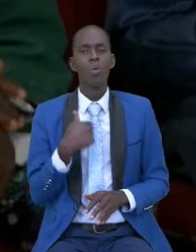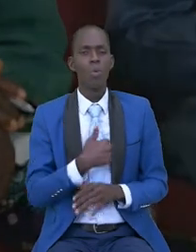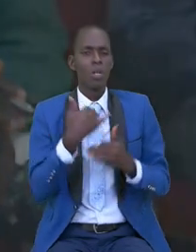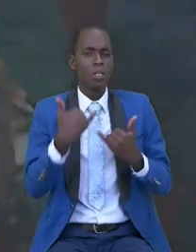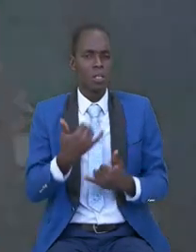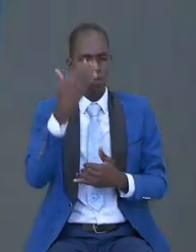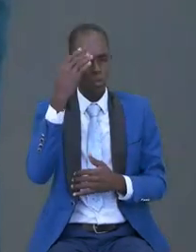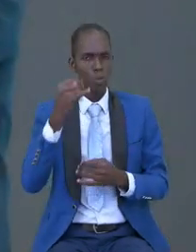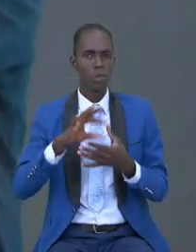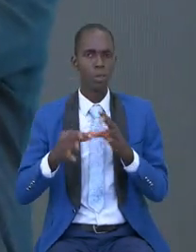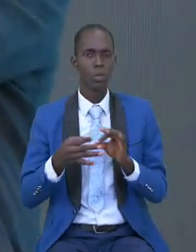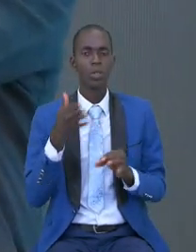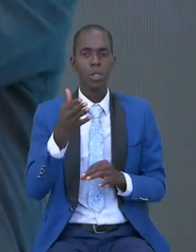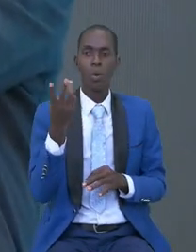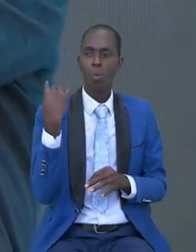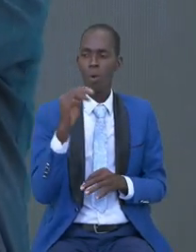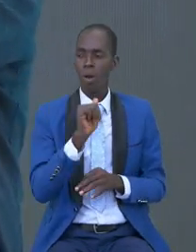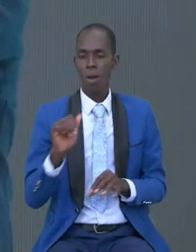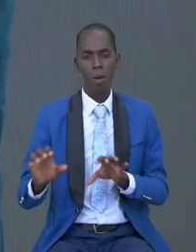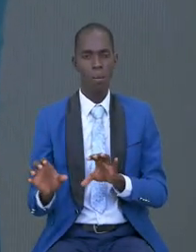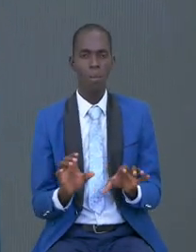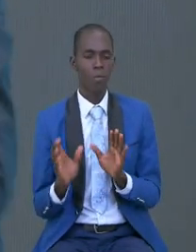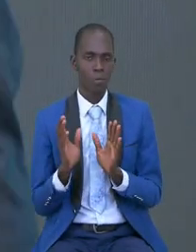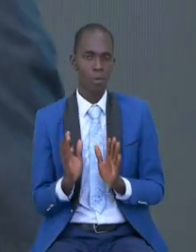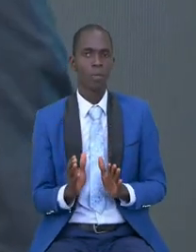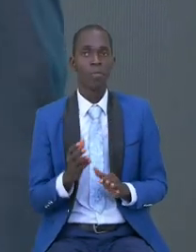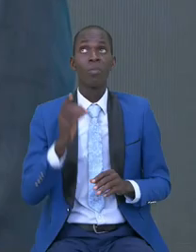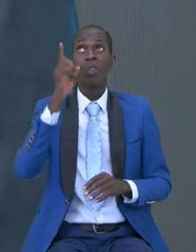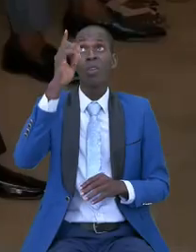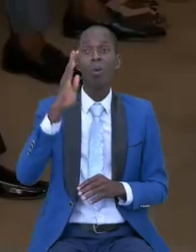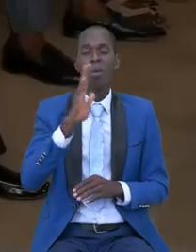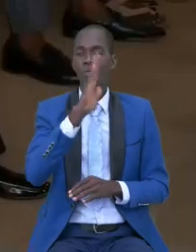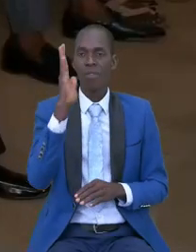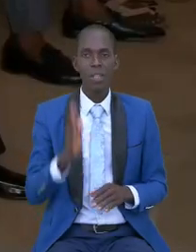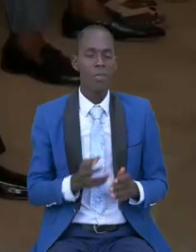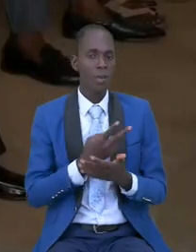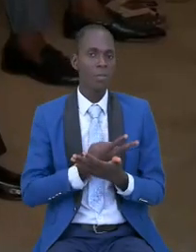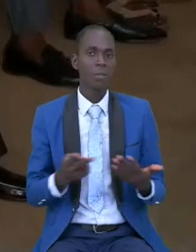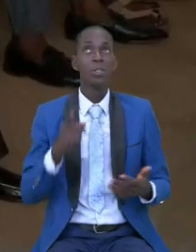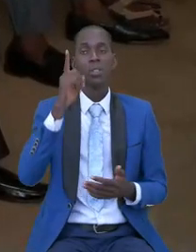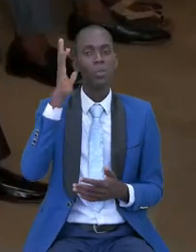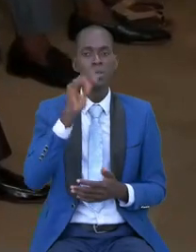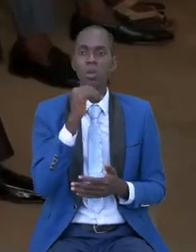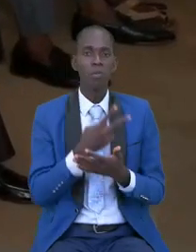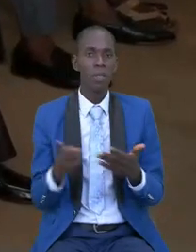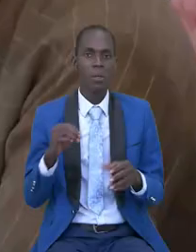a performance. God never fails. He will not fail in your